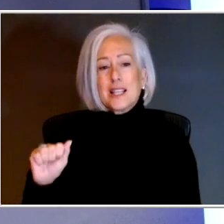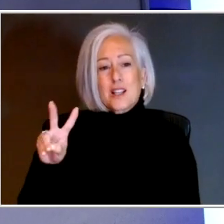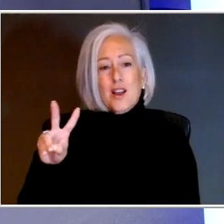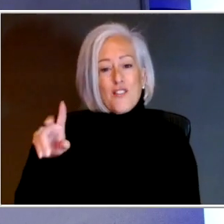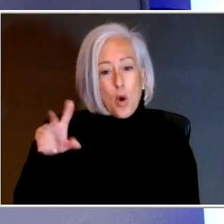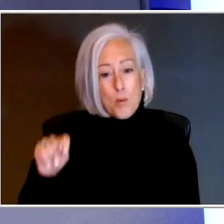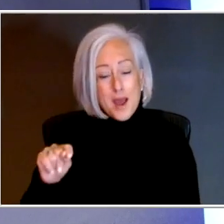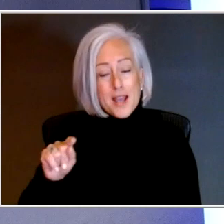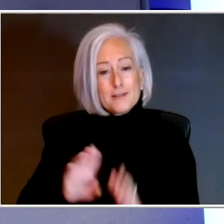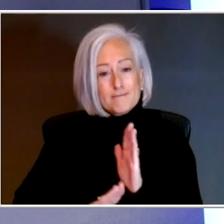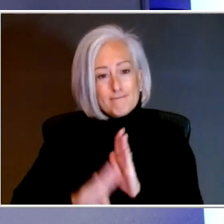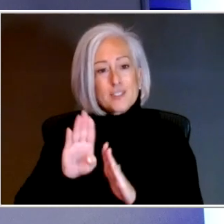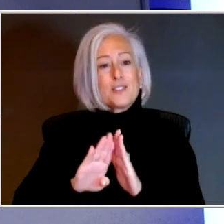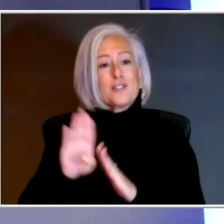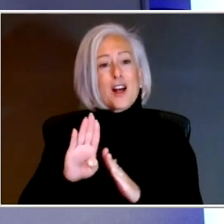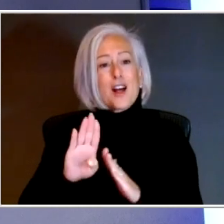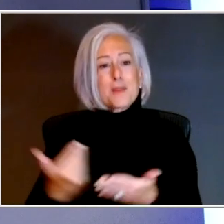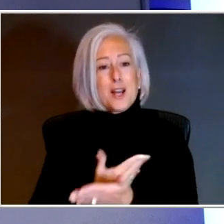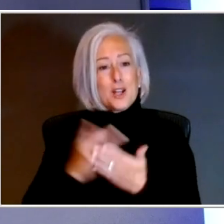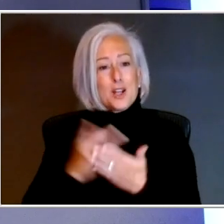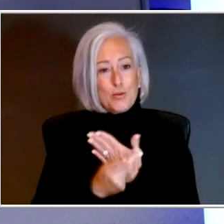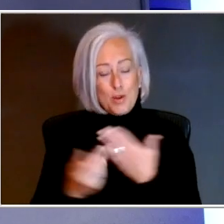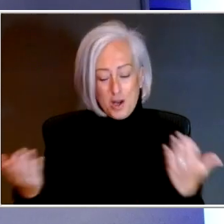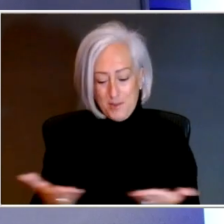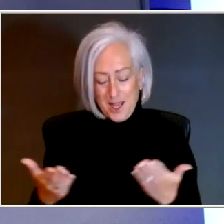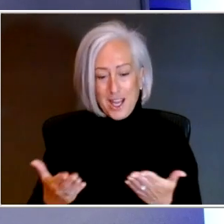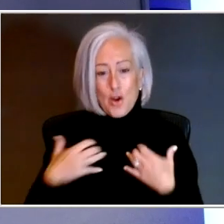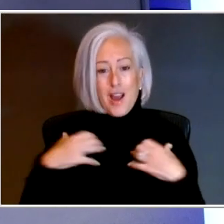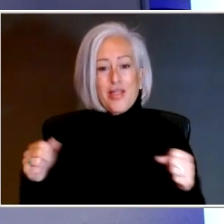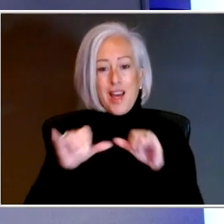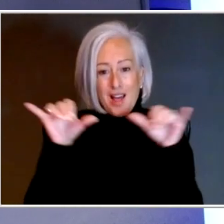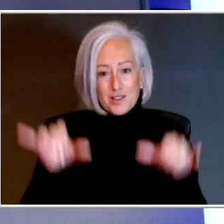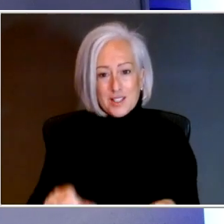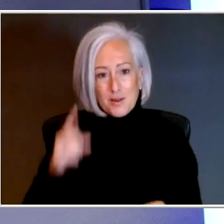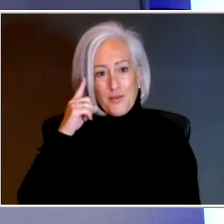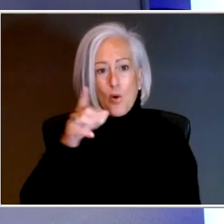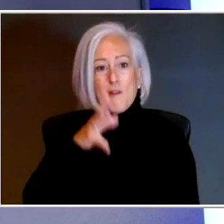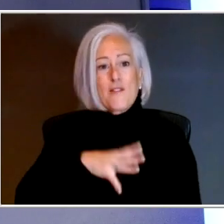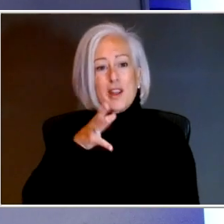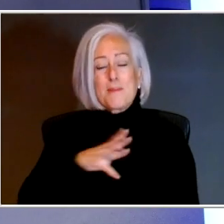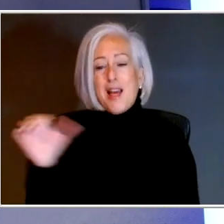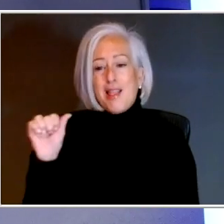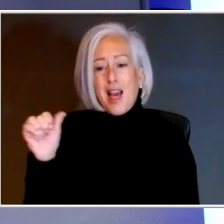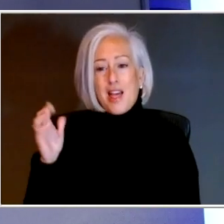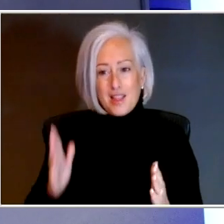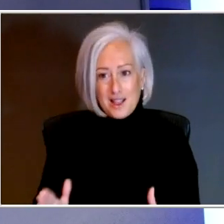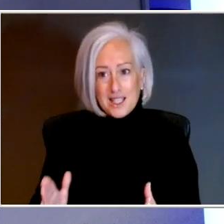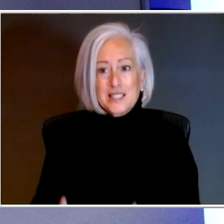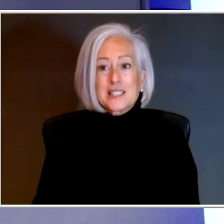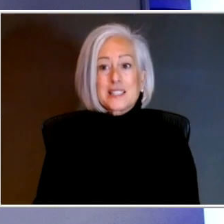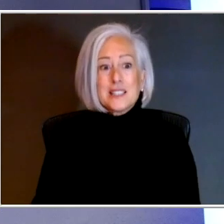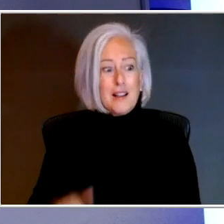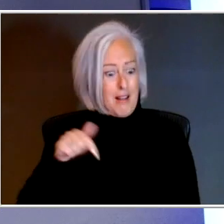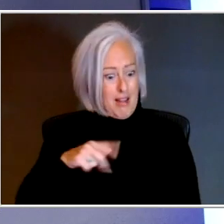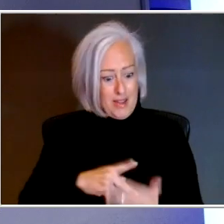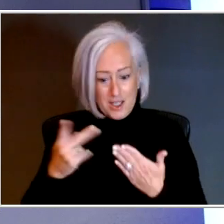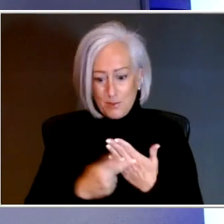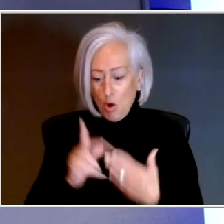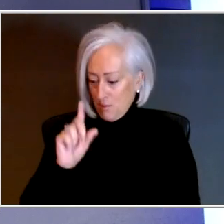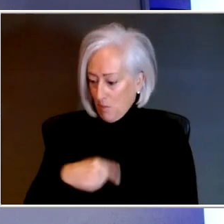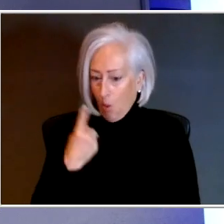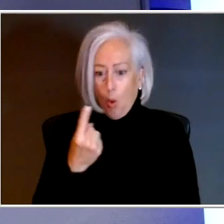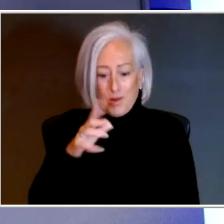at the health system. How are you? I'm good, thank you. Good to see you. This program, it's the only one like it in the region and one of the